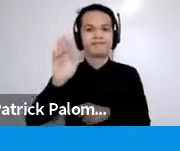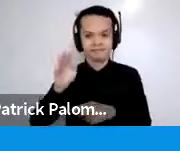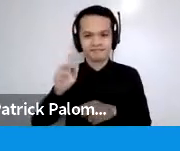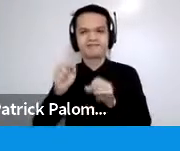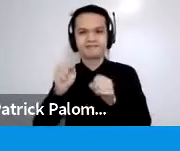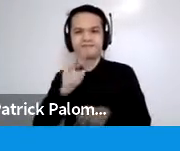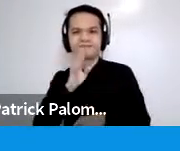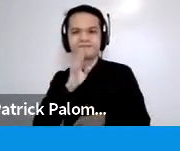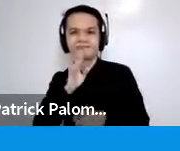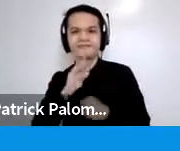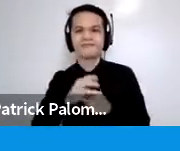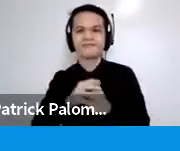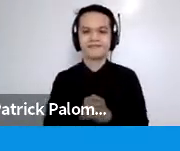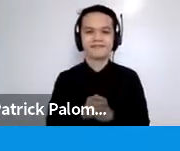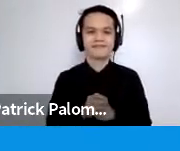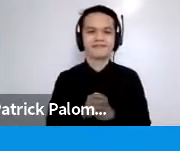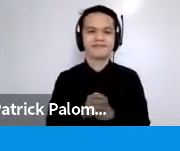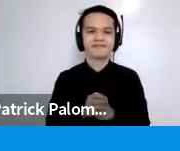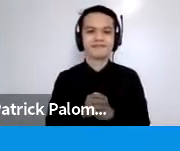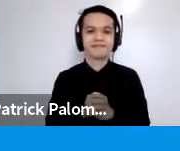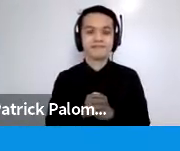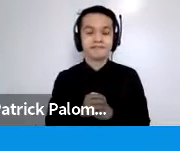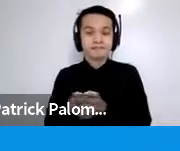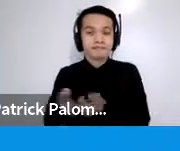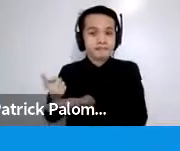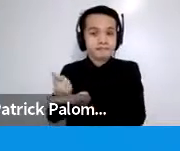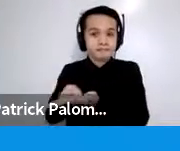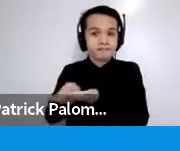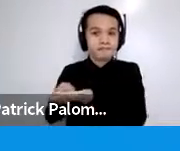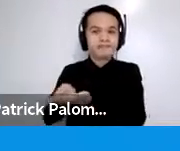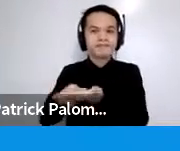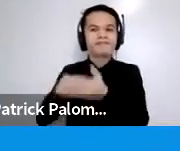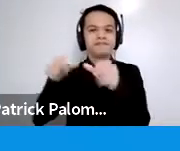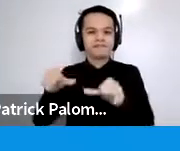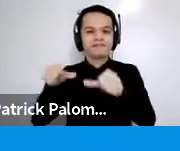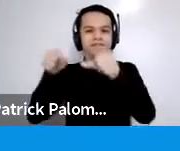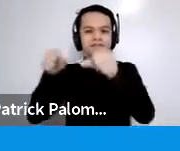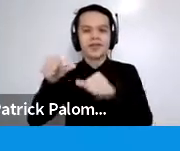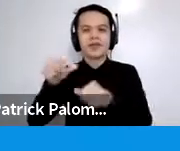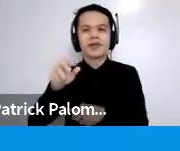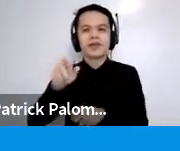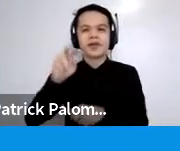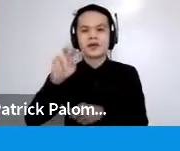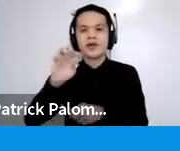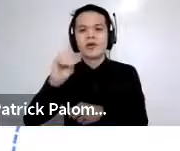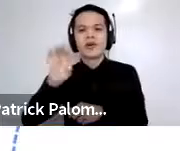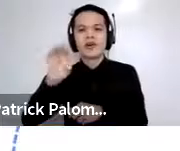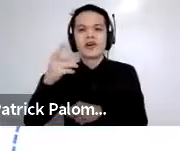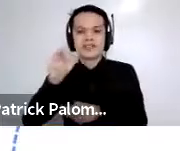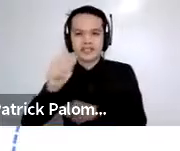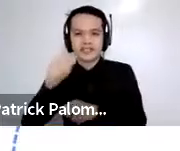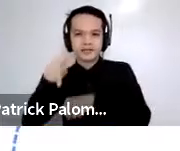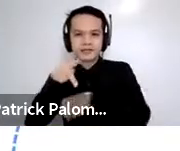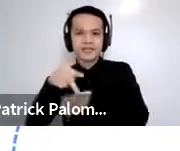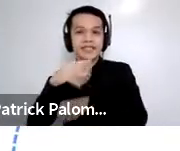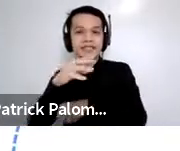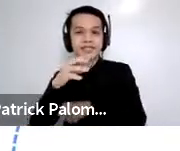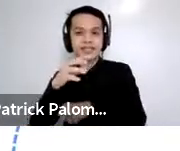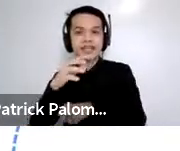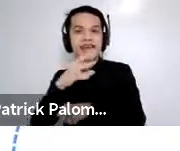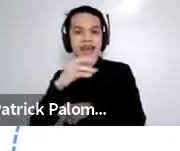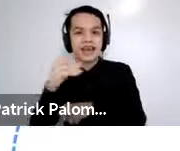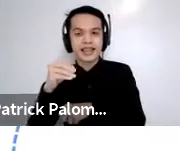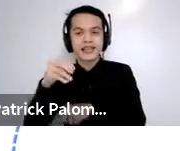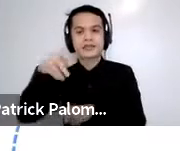The forum will be streamed via UNCHR Philippines and the